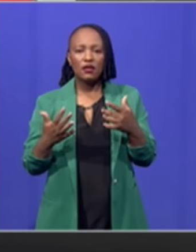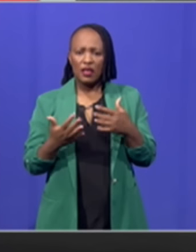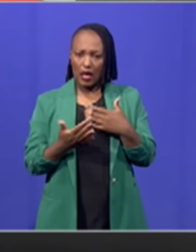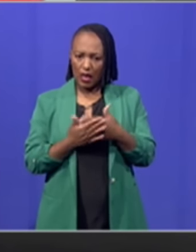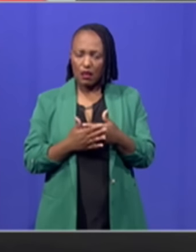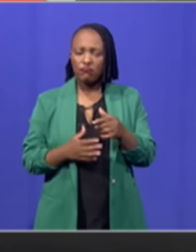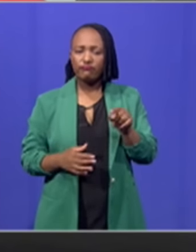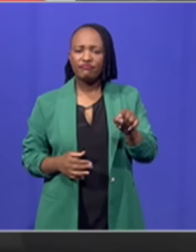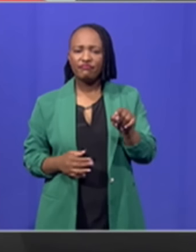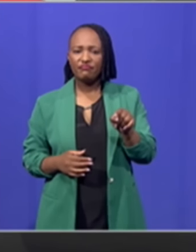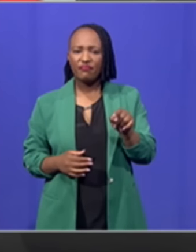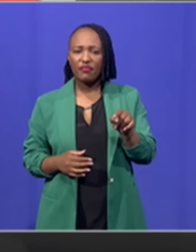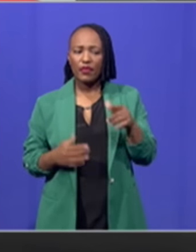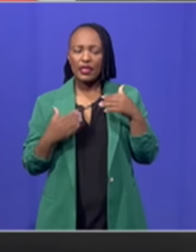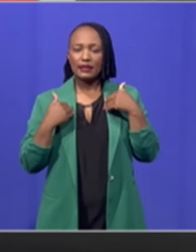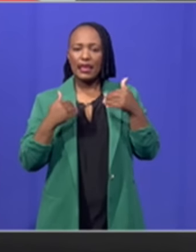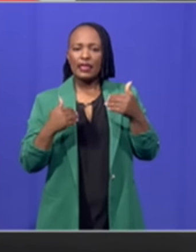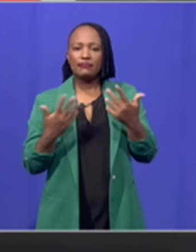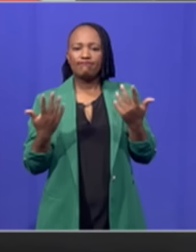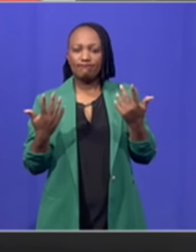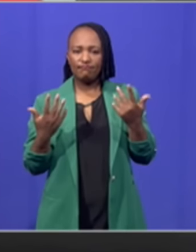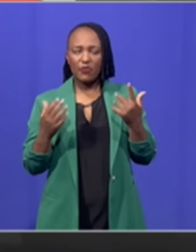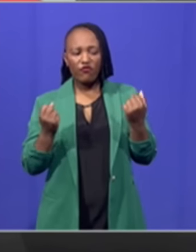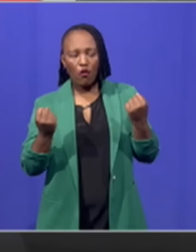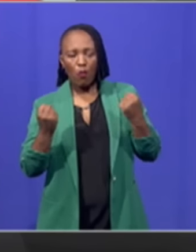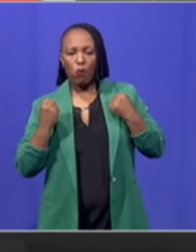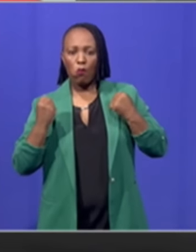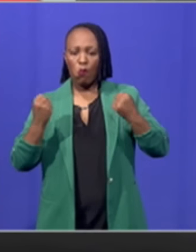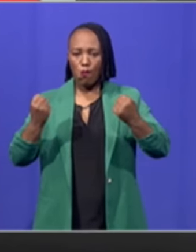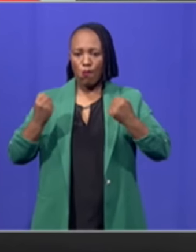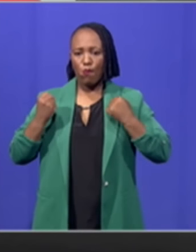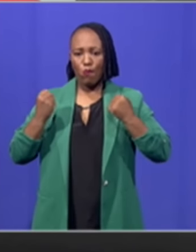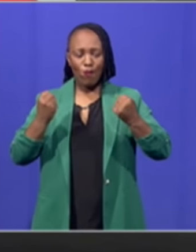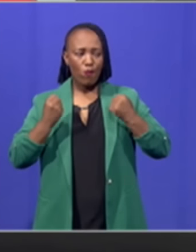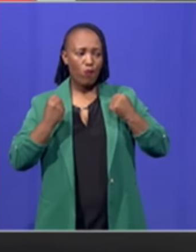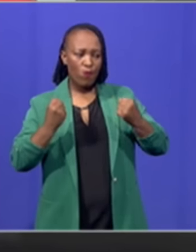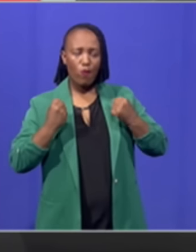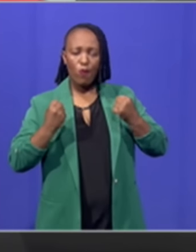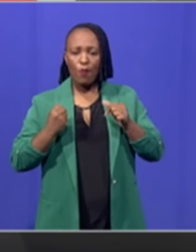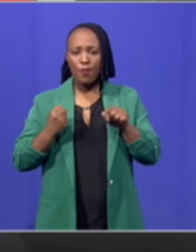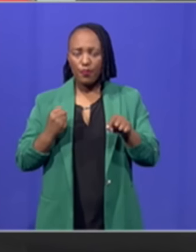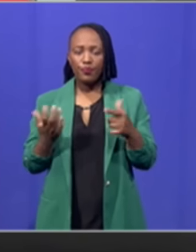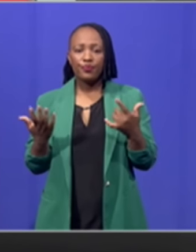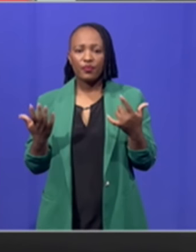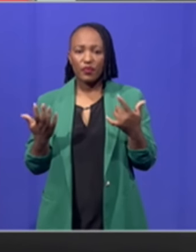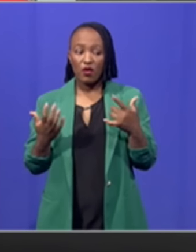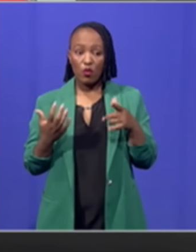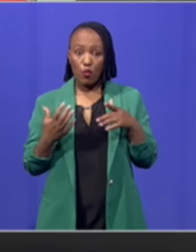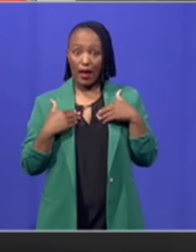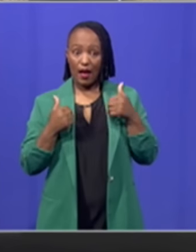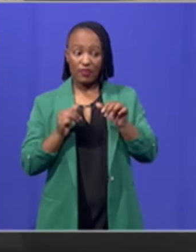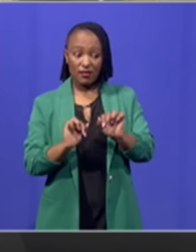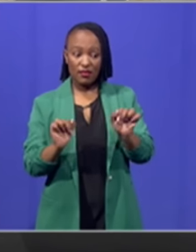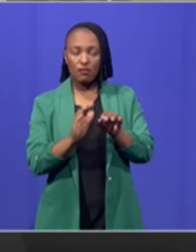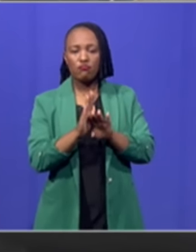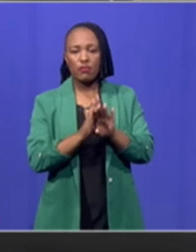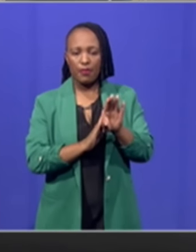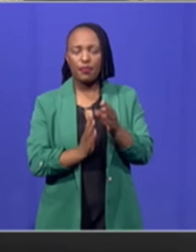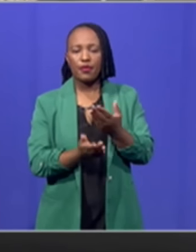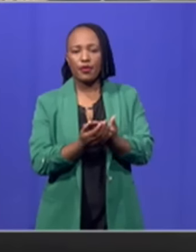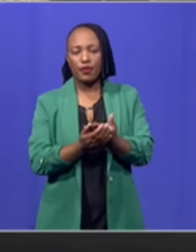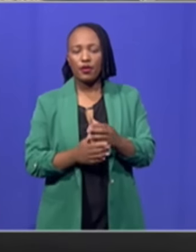also start to do the exercises so that their health can improve. Ba